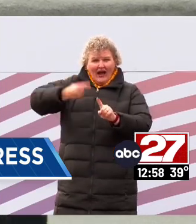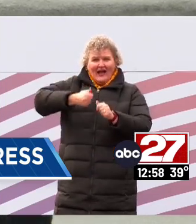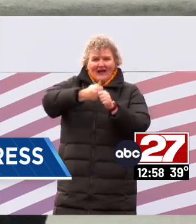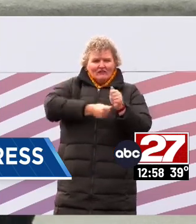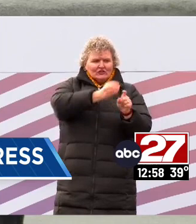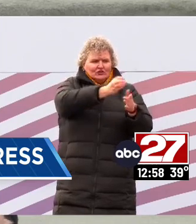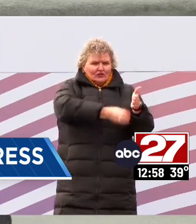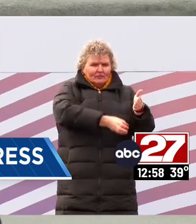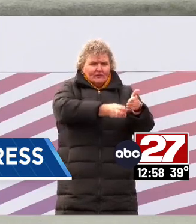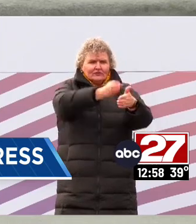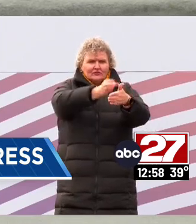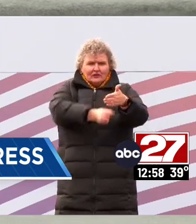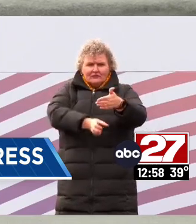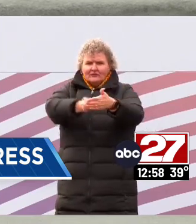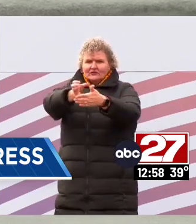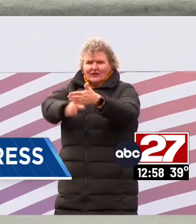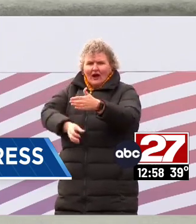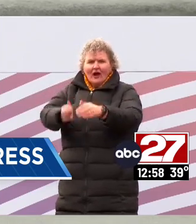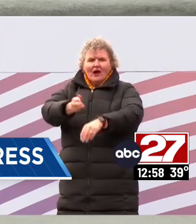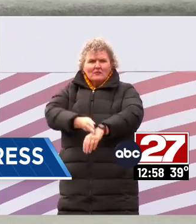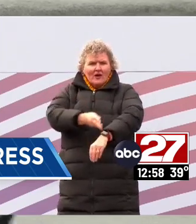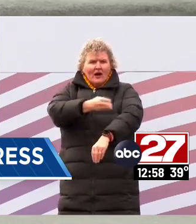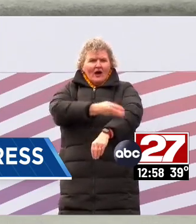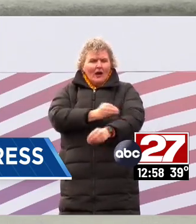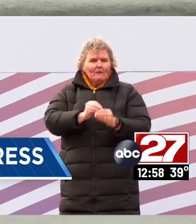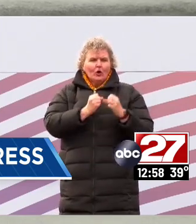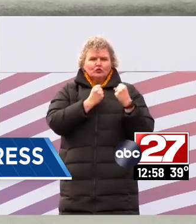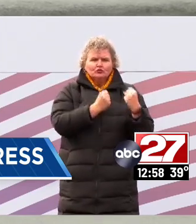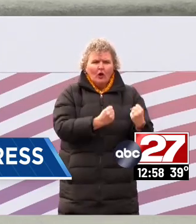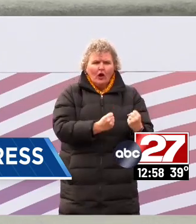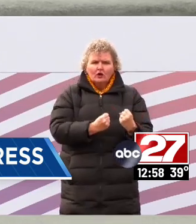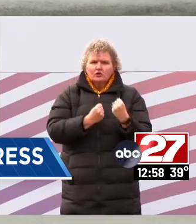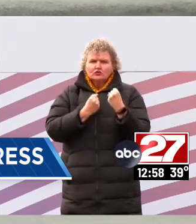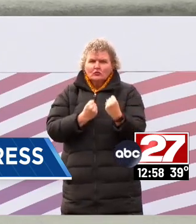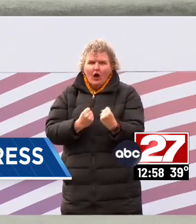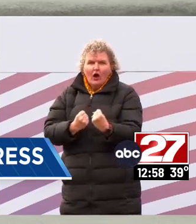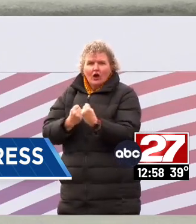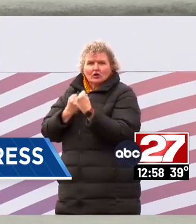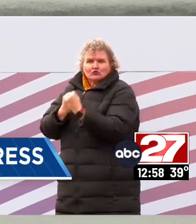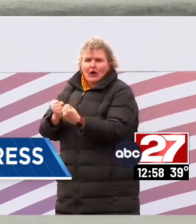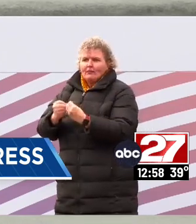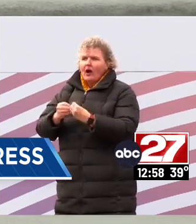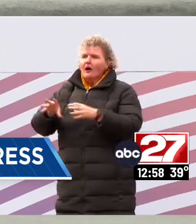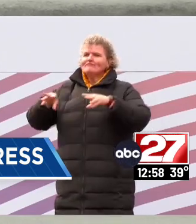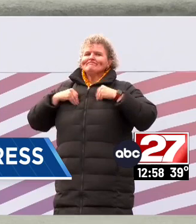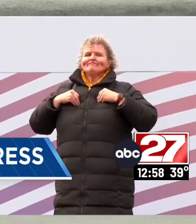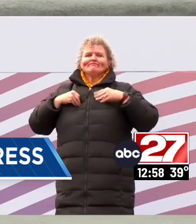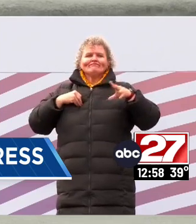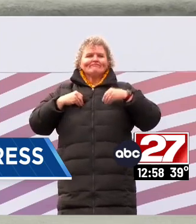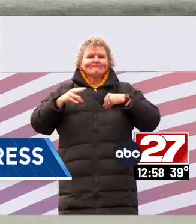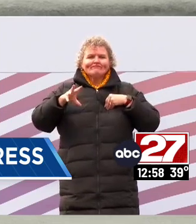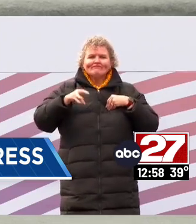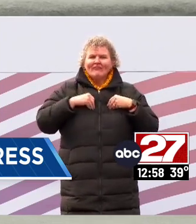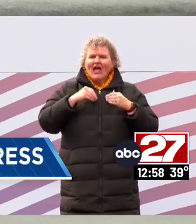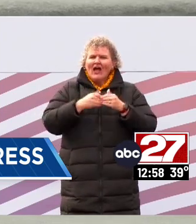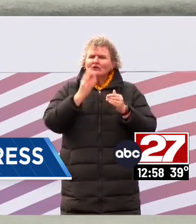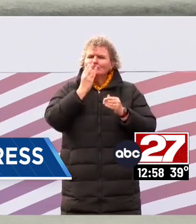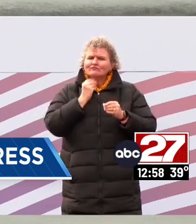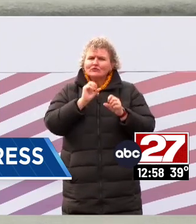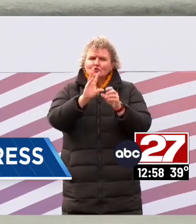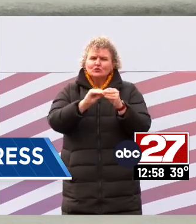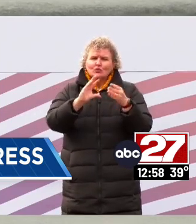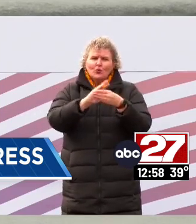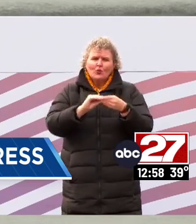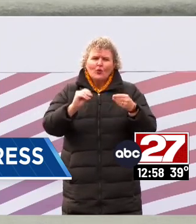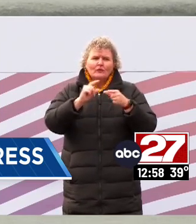got stronger. We got more tolerant. Our story is one of progress and